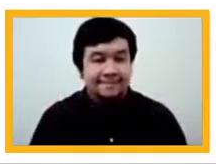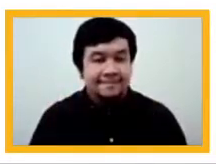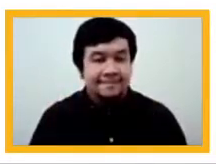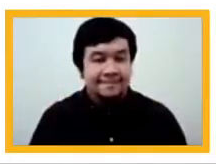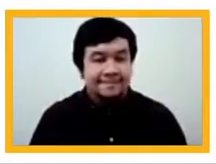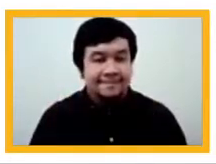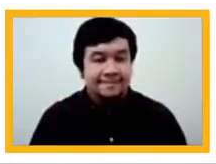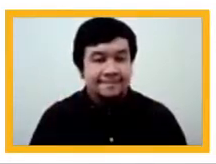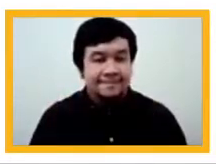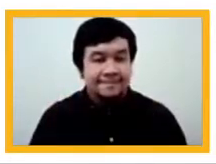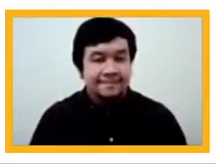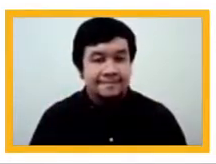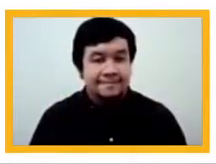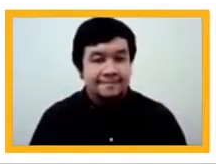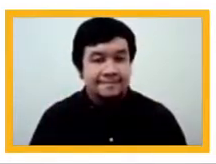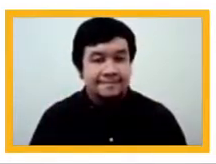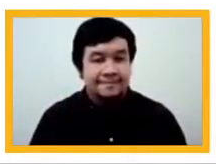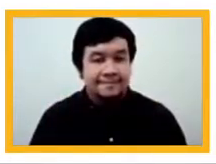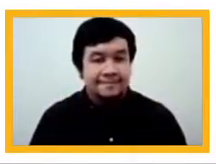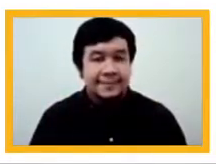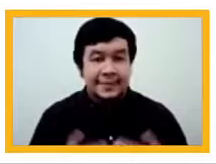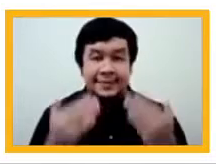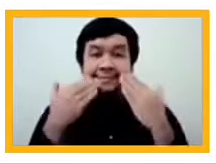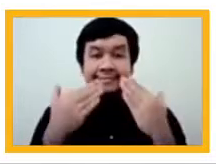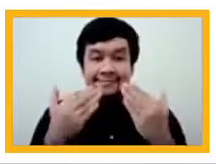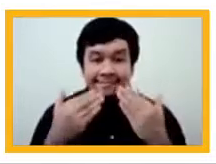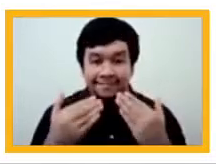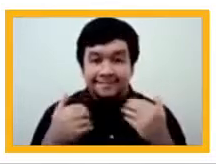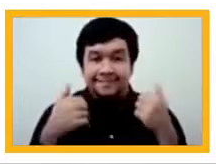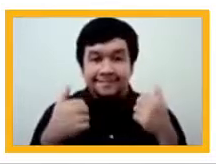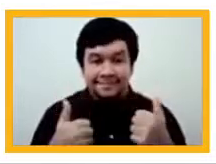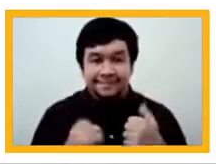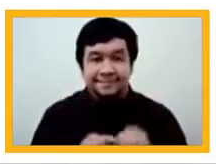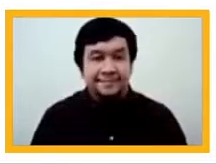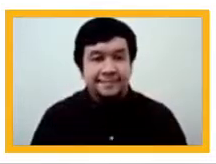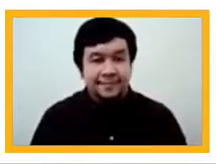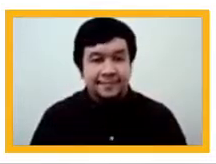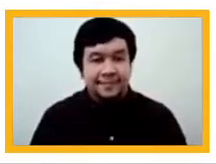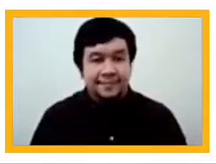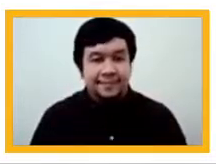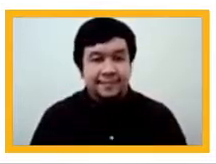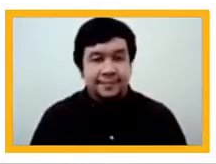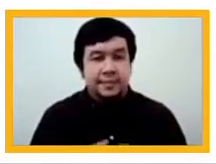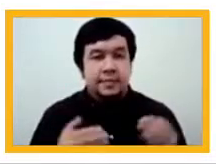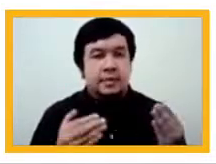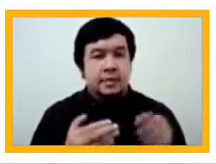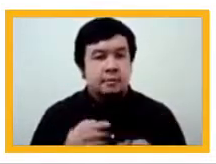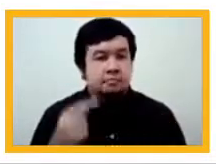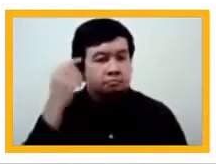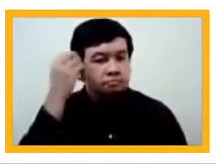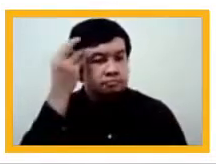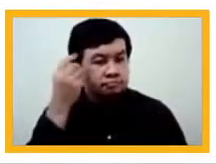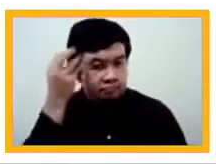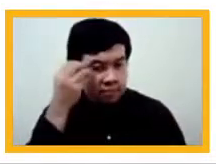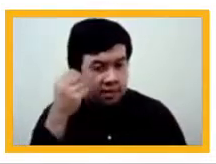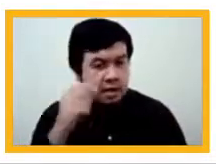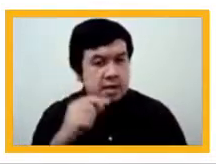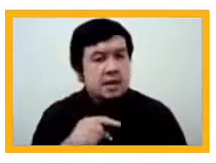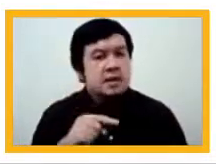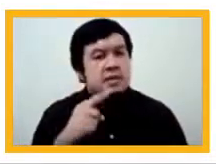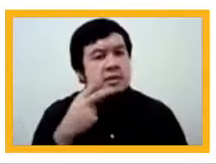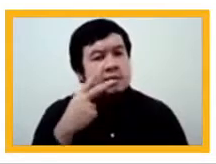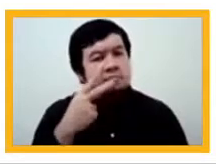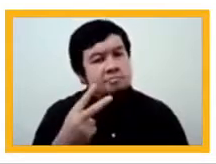Thank you very much. So this was an interesting introduction to reflect on the pathway of higher education and